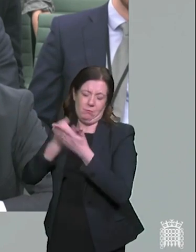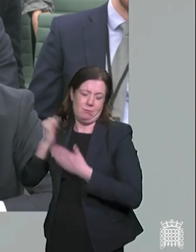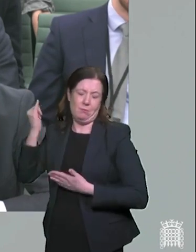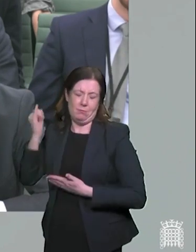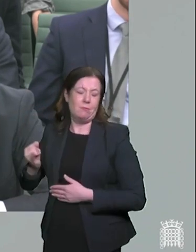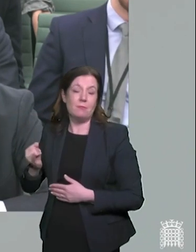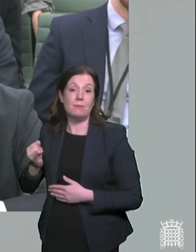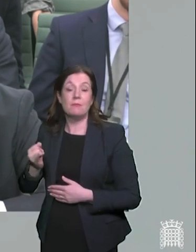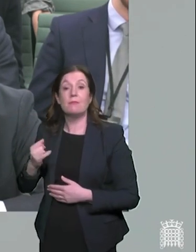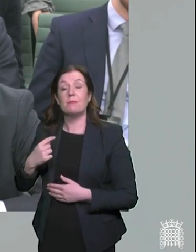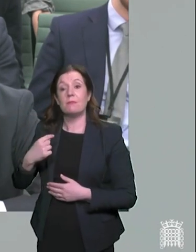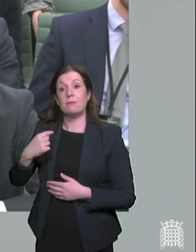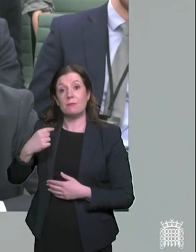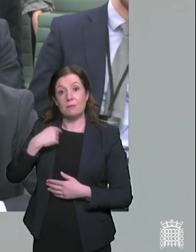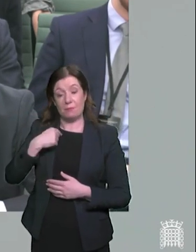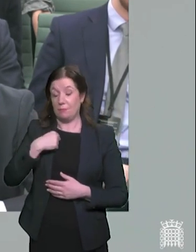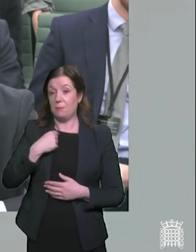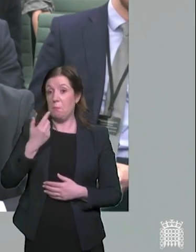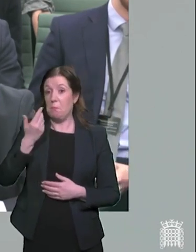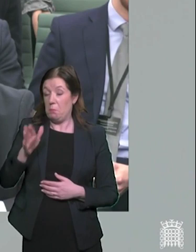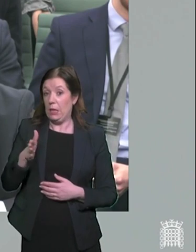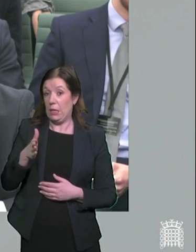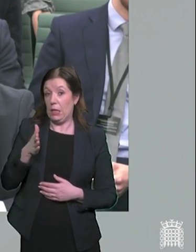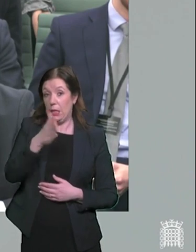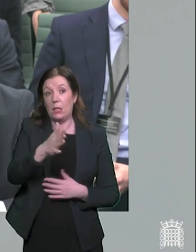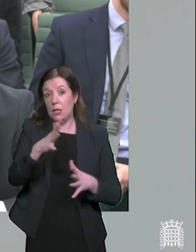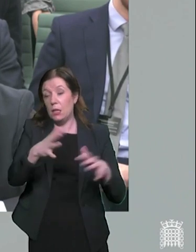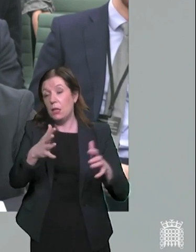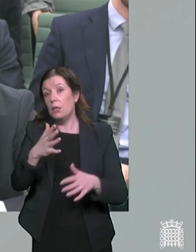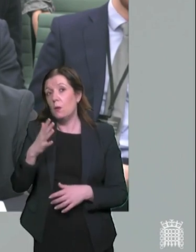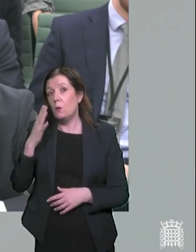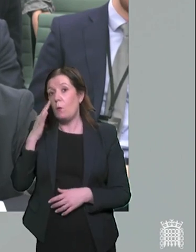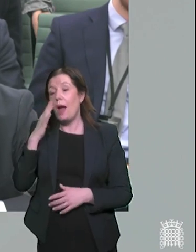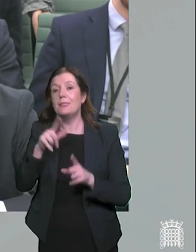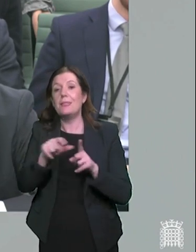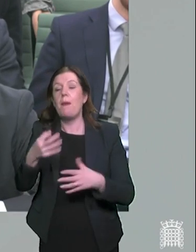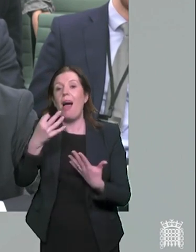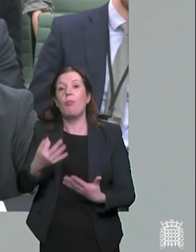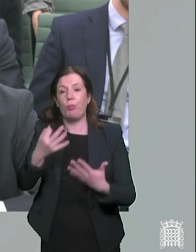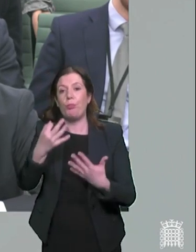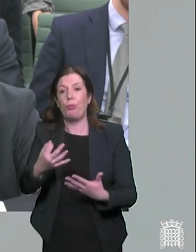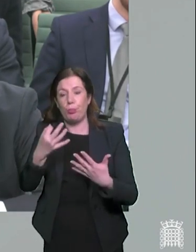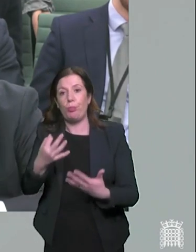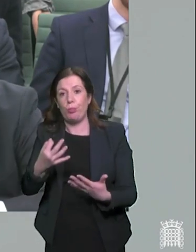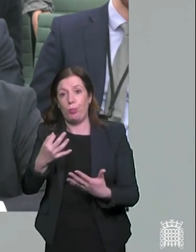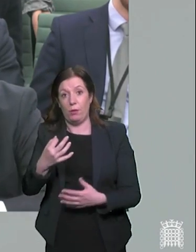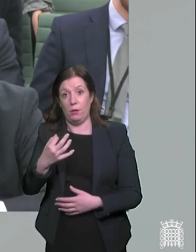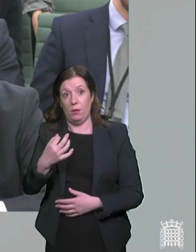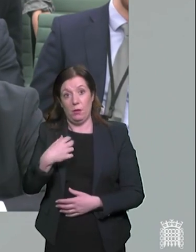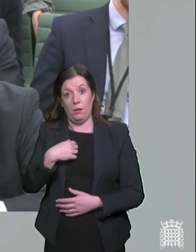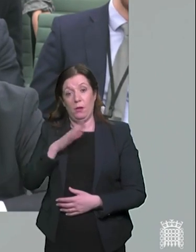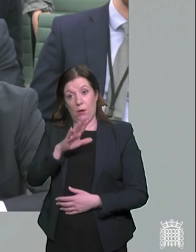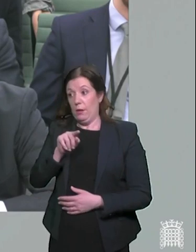in the Commons on the 8th of December that I'd